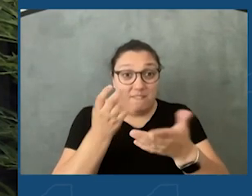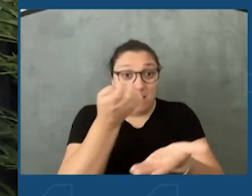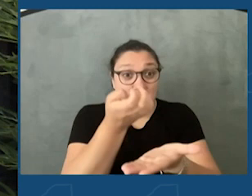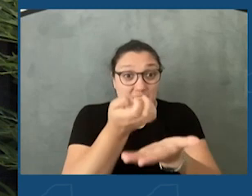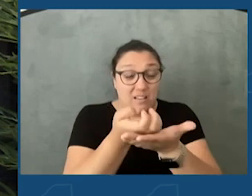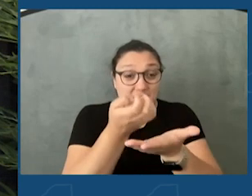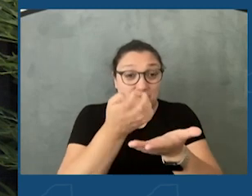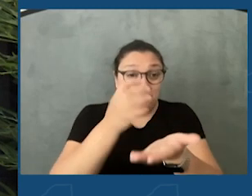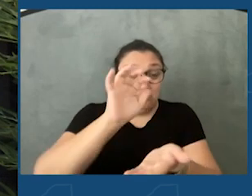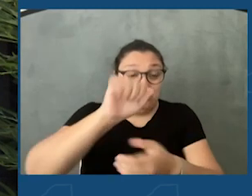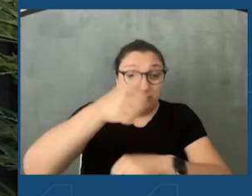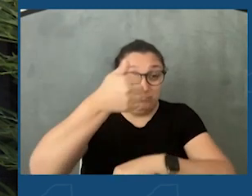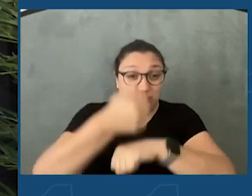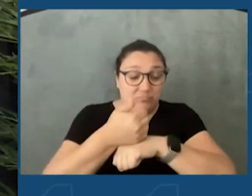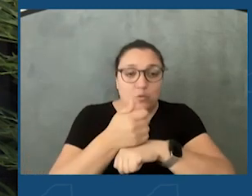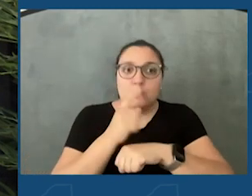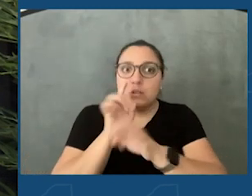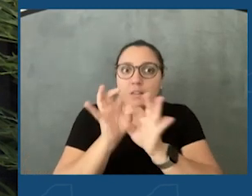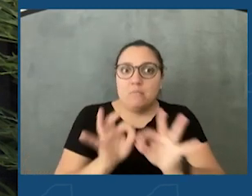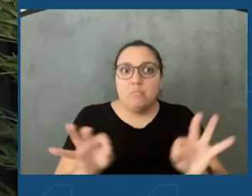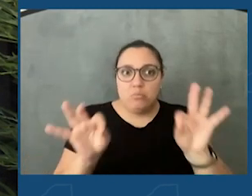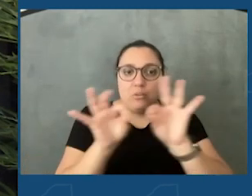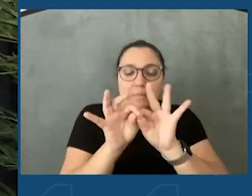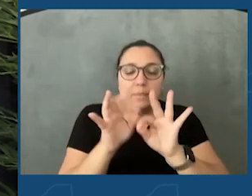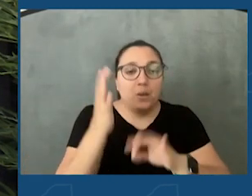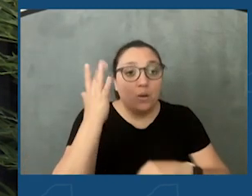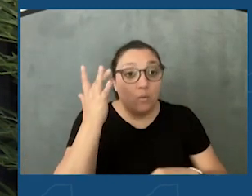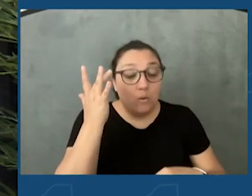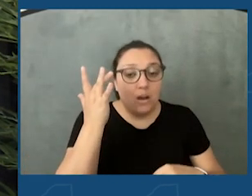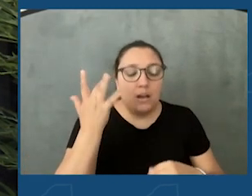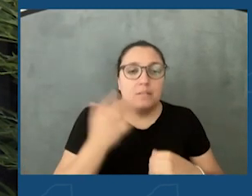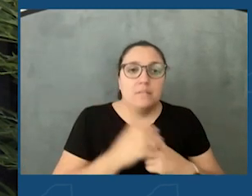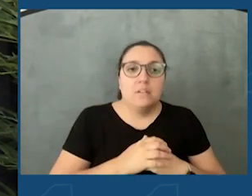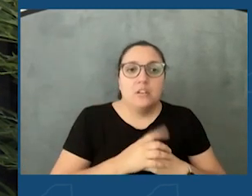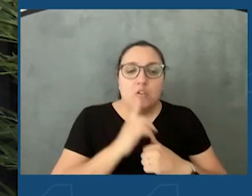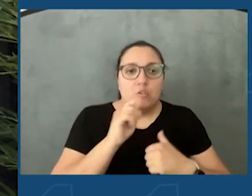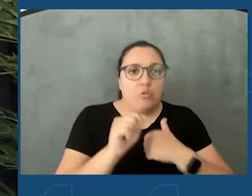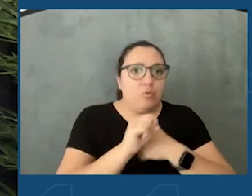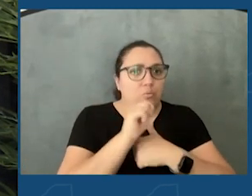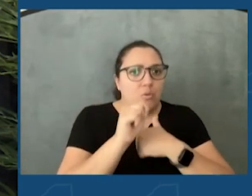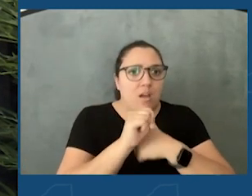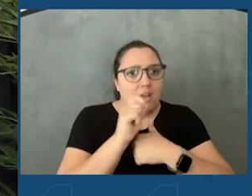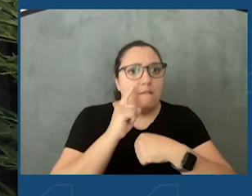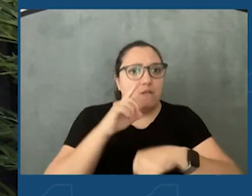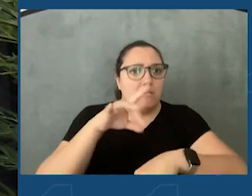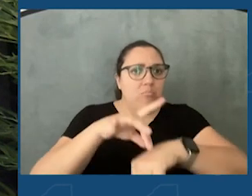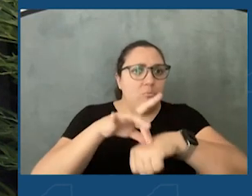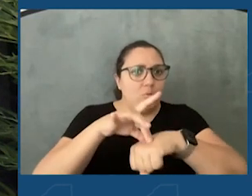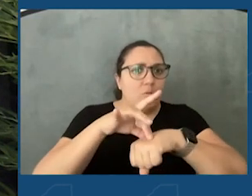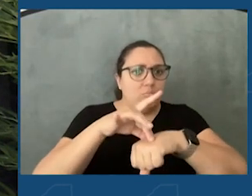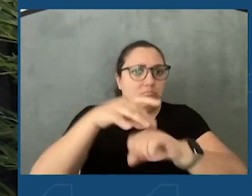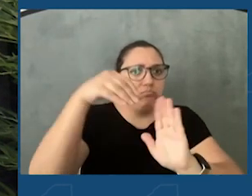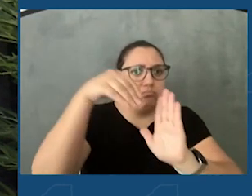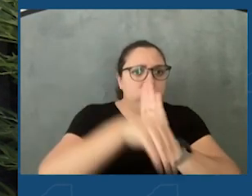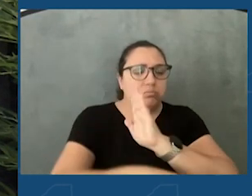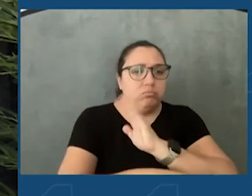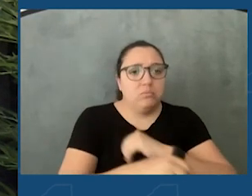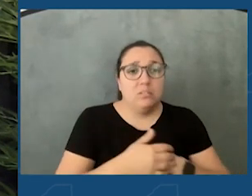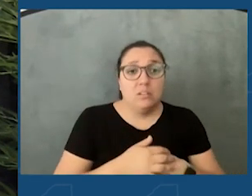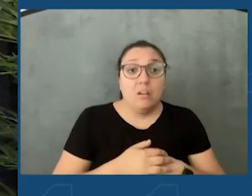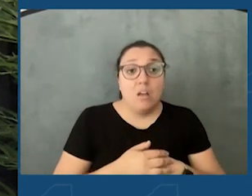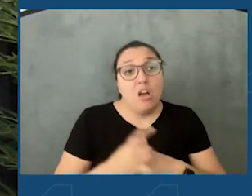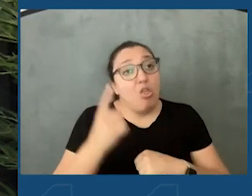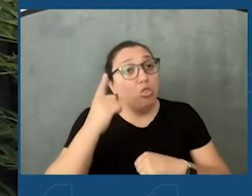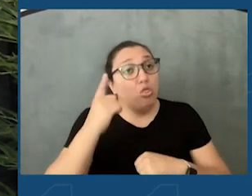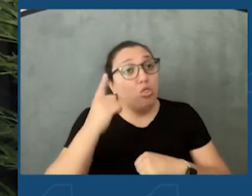crucial as we face an existential threat to the planet, and business as usual is no longer